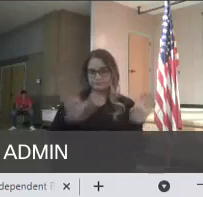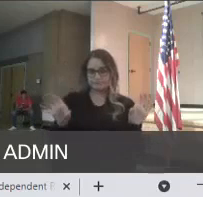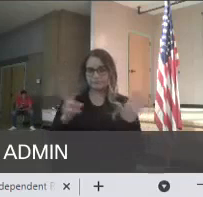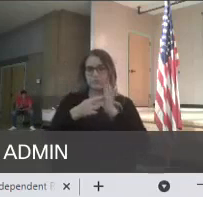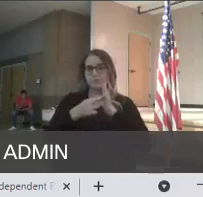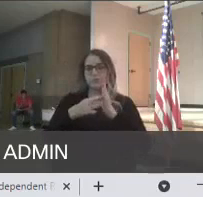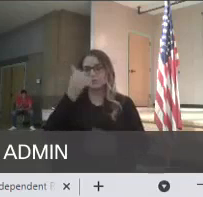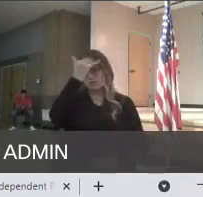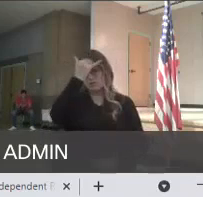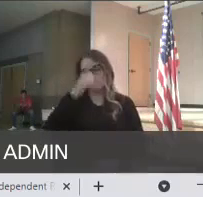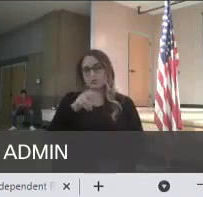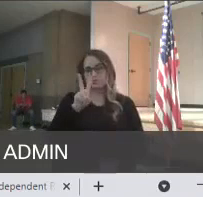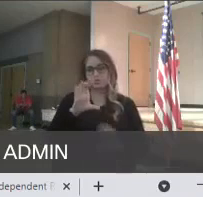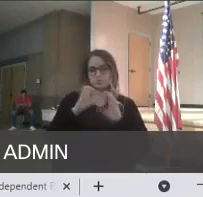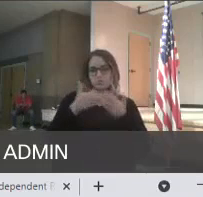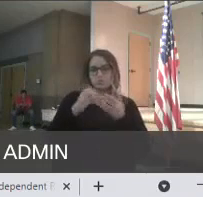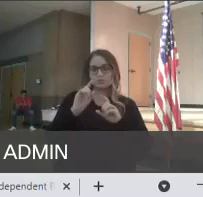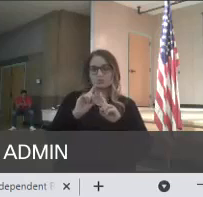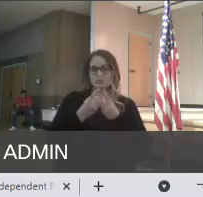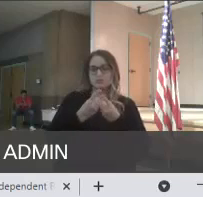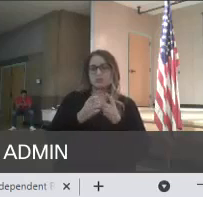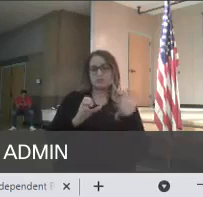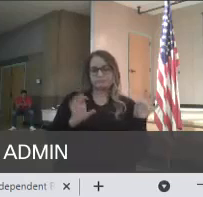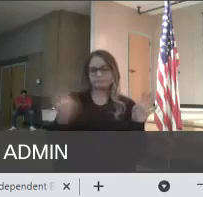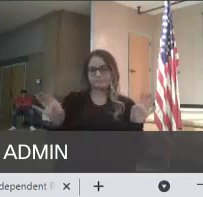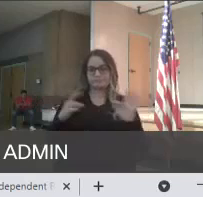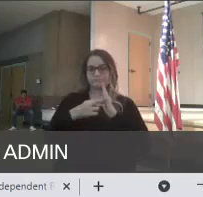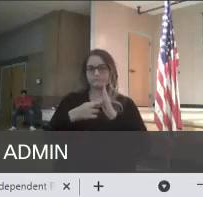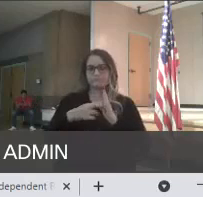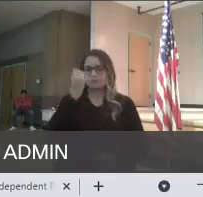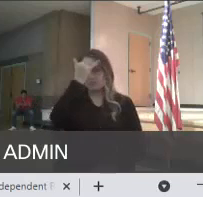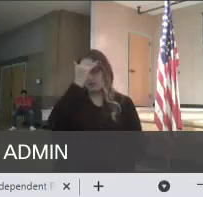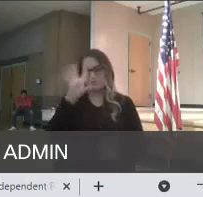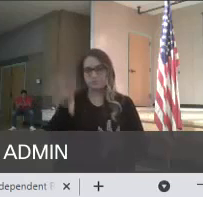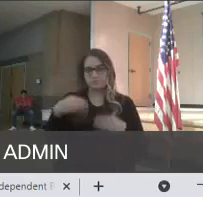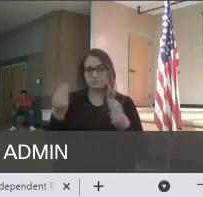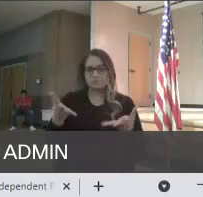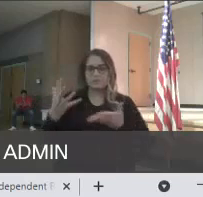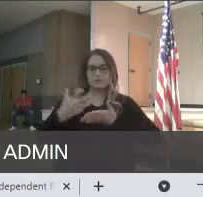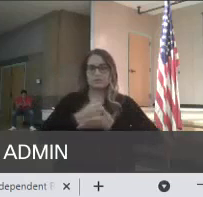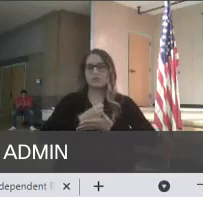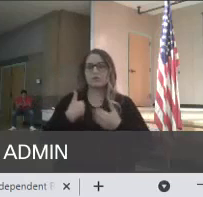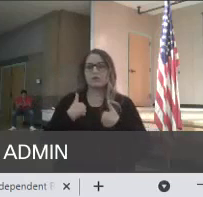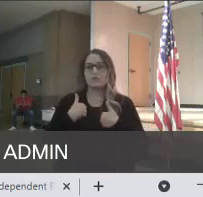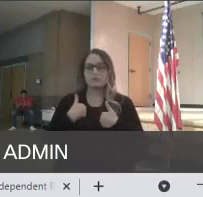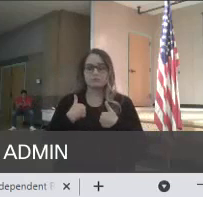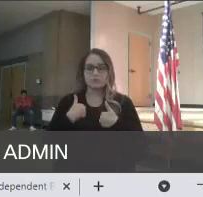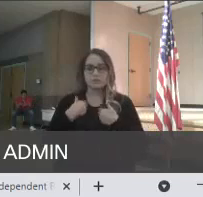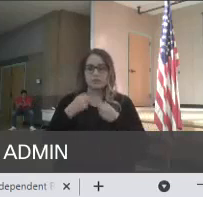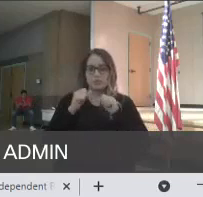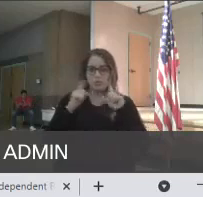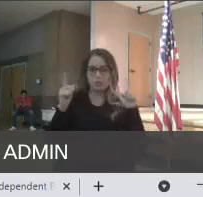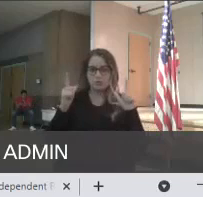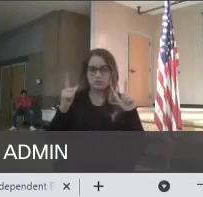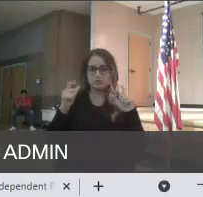Yuma and two congressional districts that represent Yuma. This gives us an opportunity to have a larger